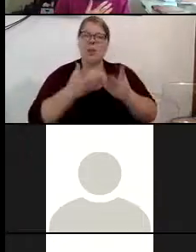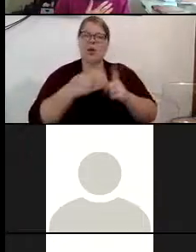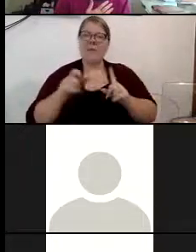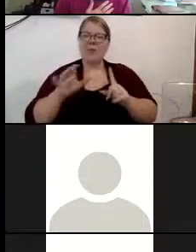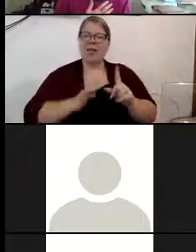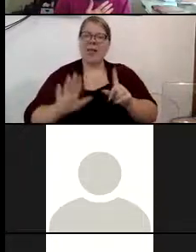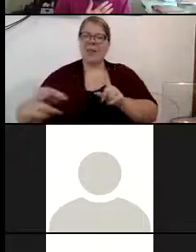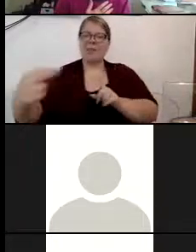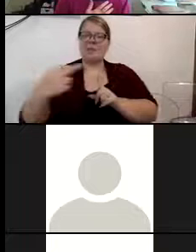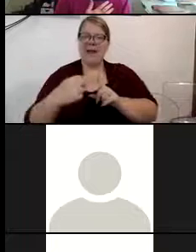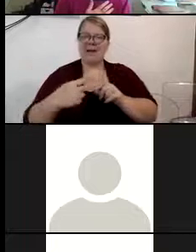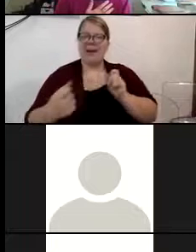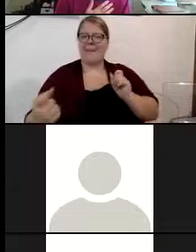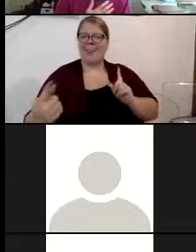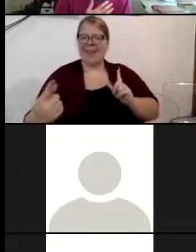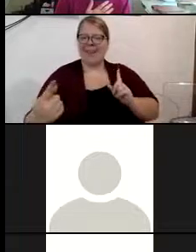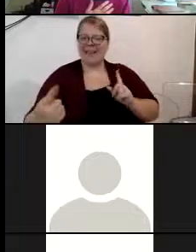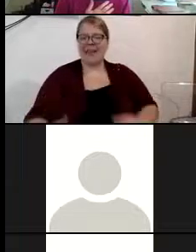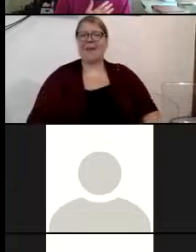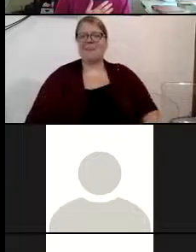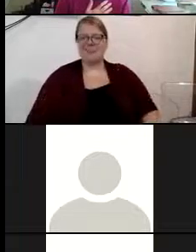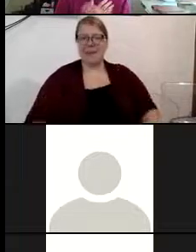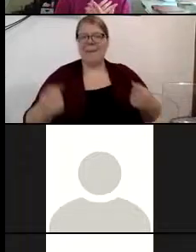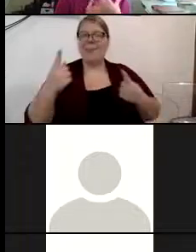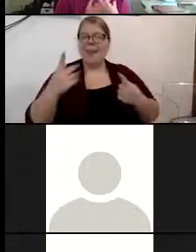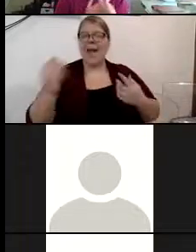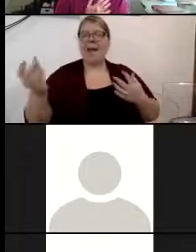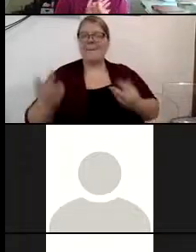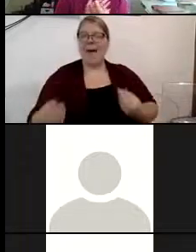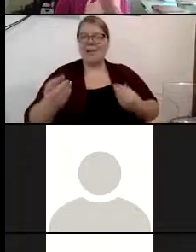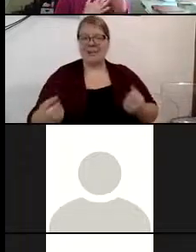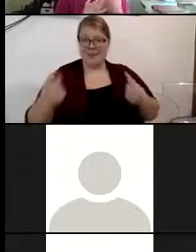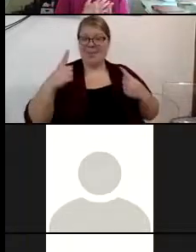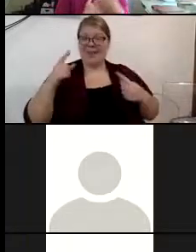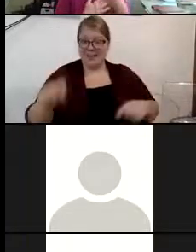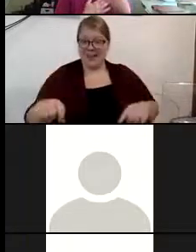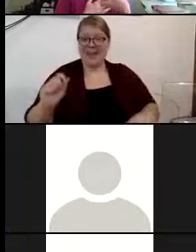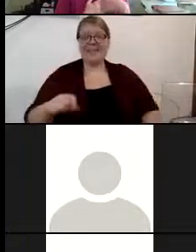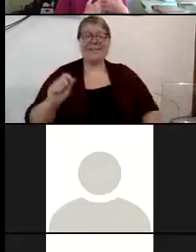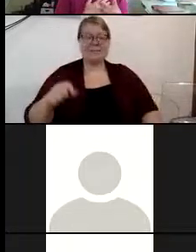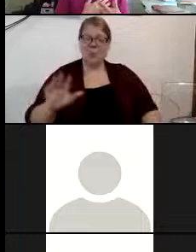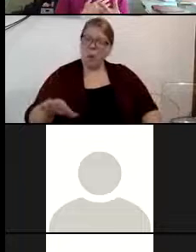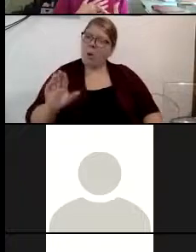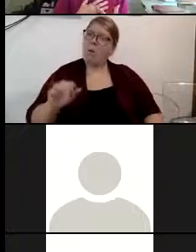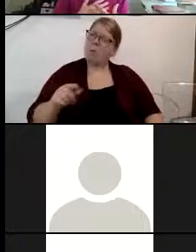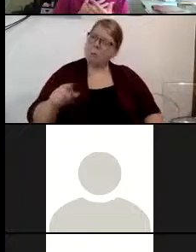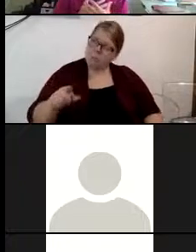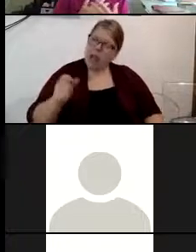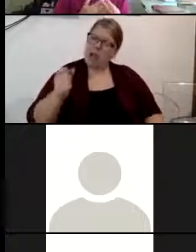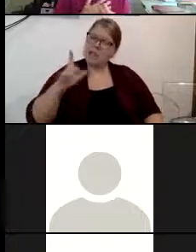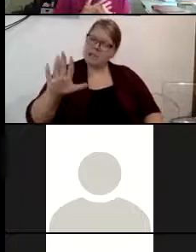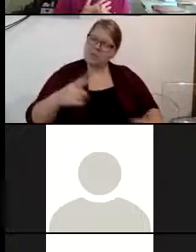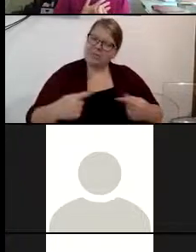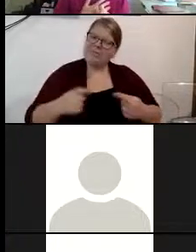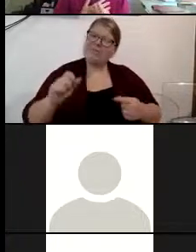perspective, that empathy and compassion. Empathy, yeah, I can understand your pain